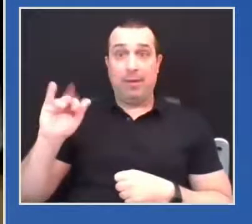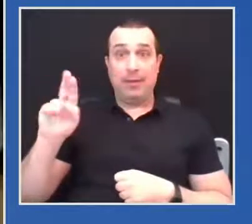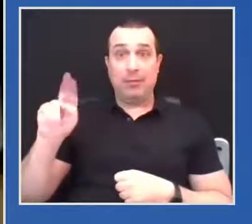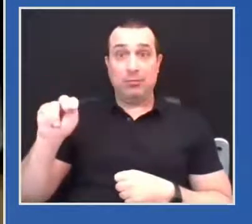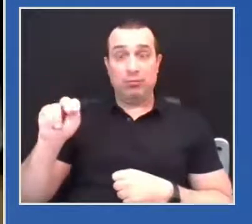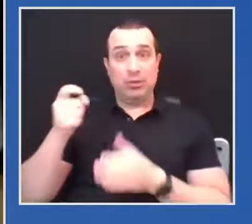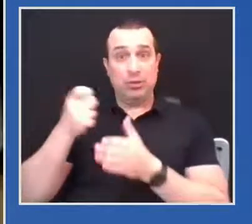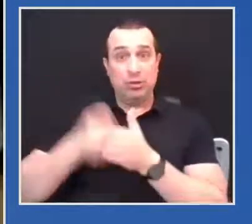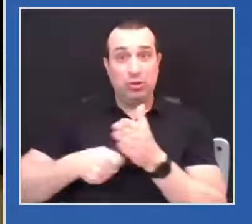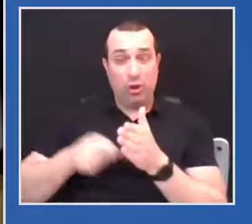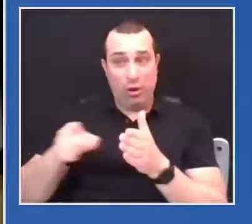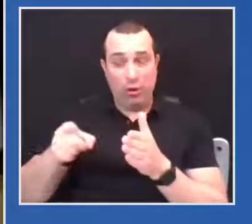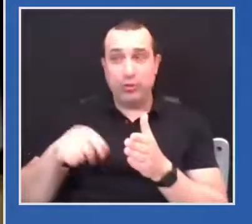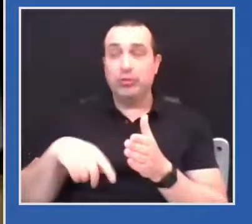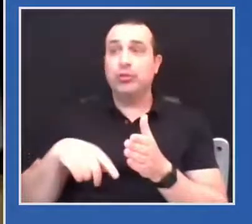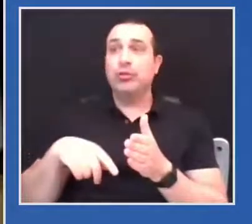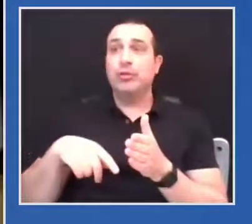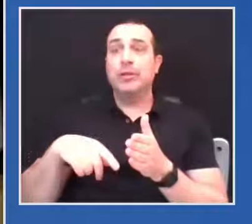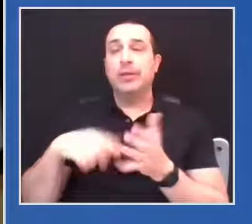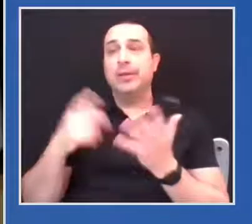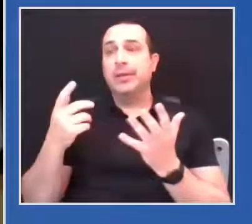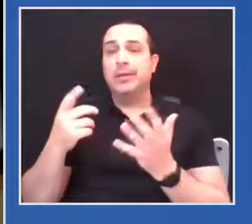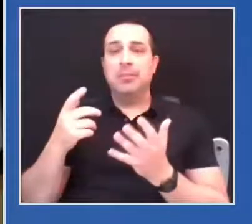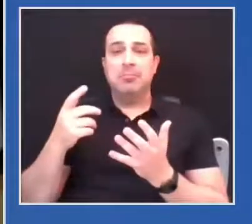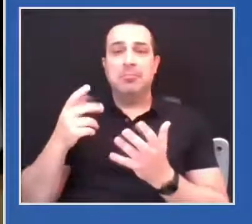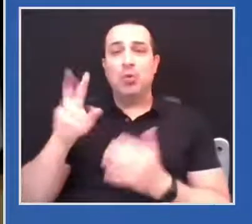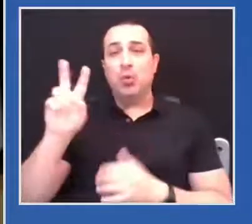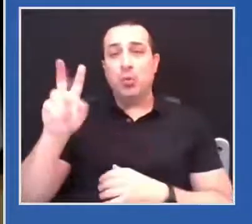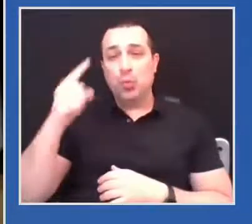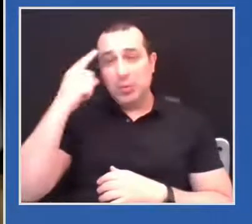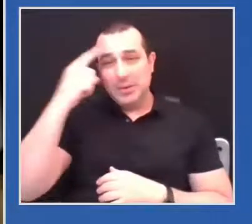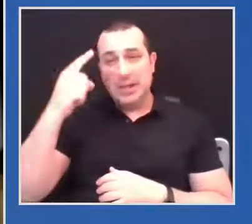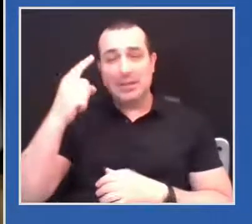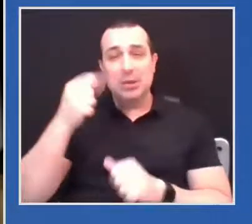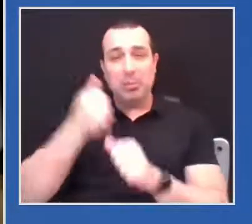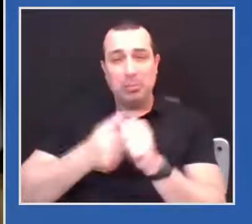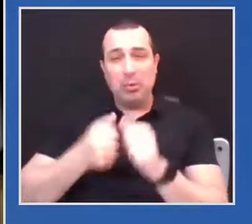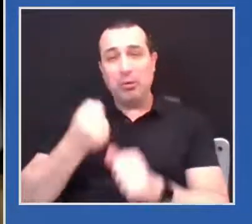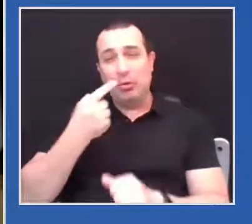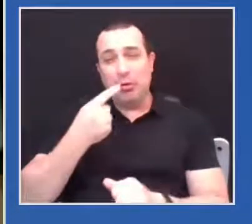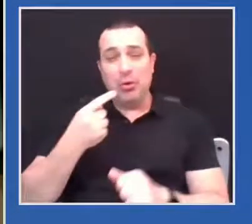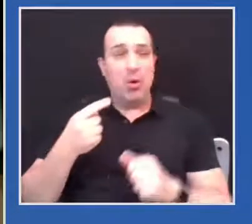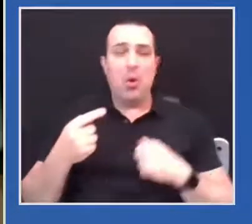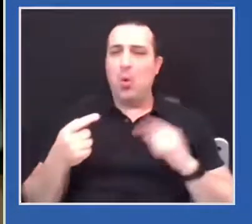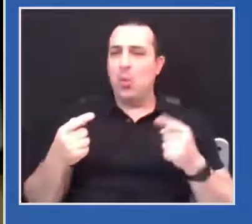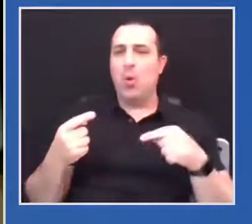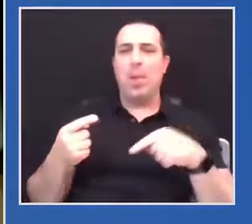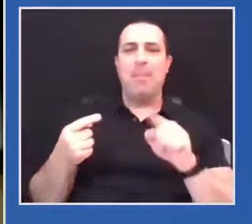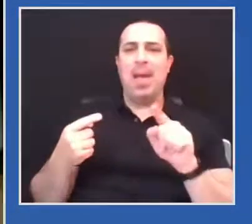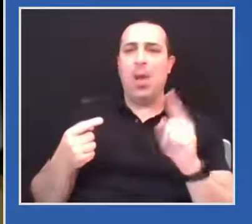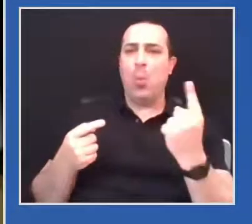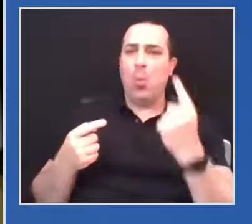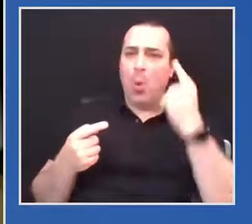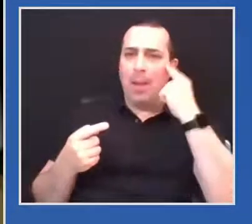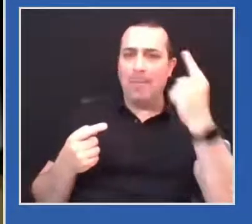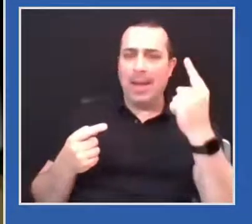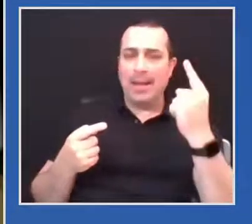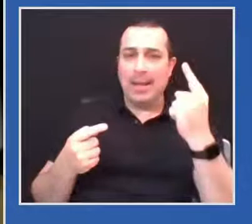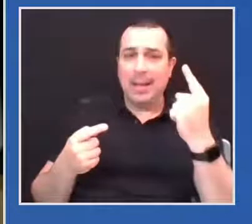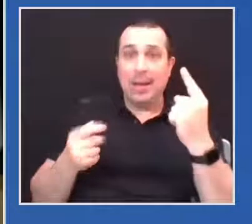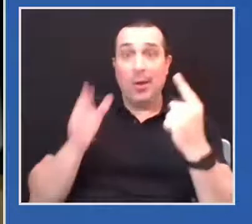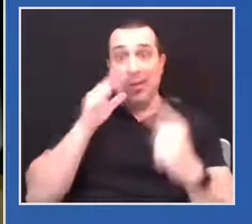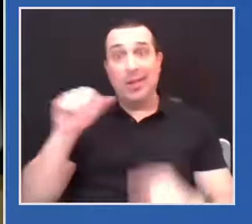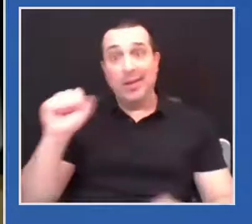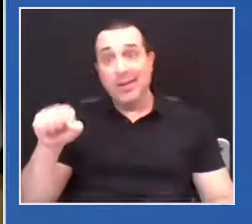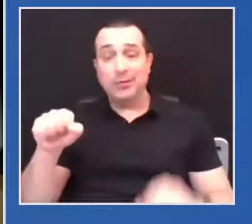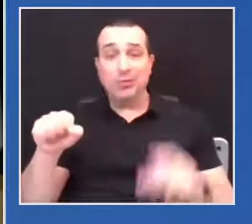up, and if an aspirin is going to cost 2 cents an aspirin, they say, we're only going to pay you a penny an aspirin. They're either going to do it or not. They're going to have